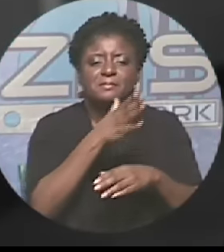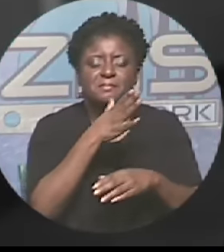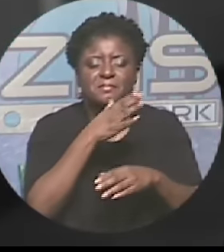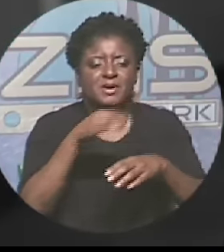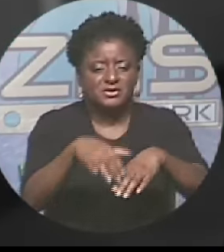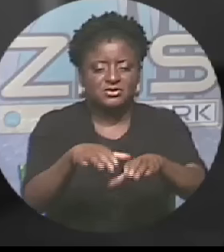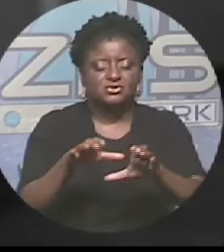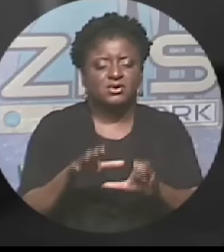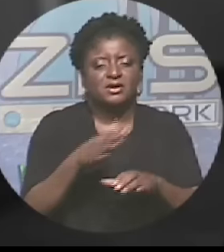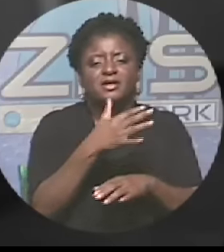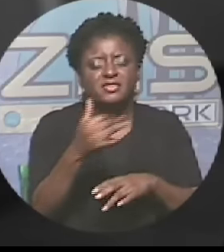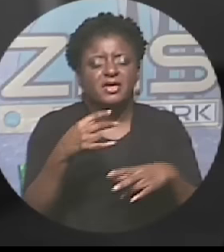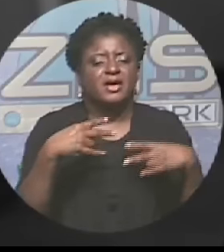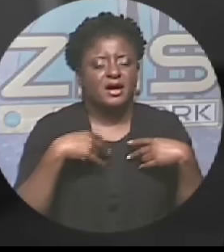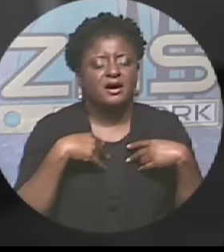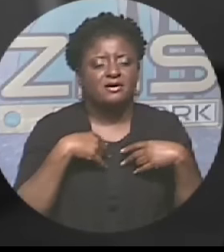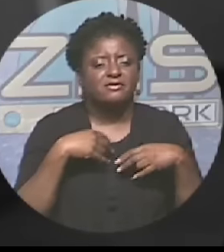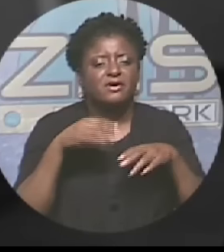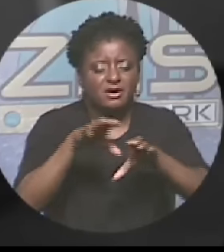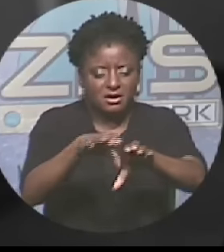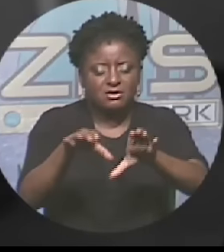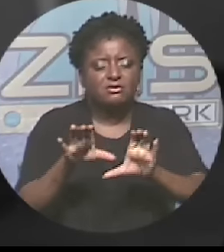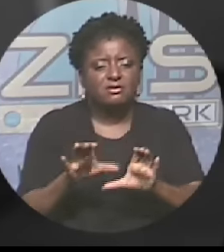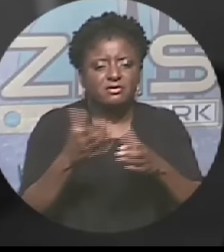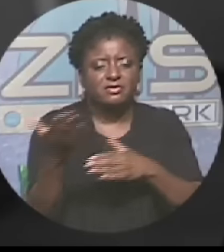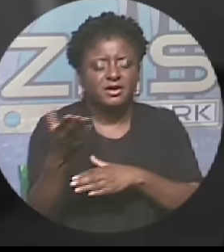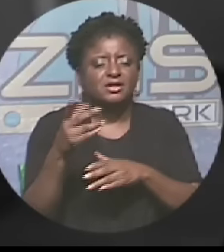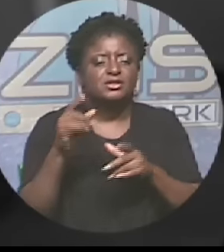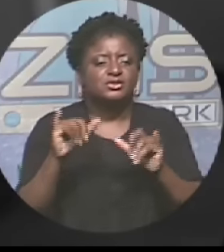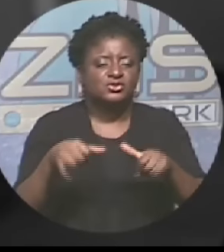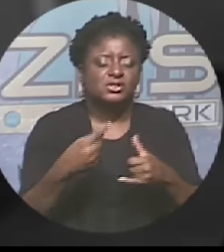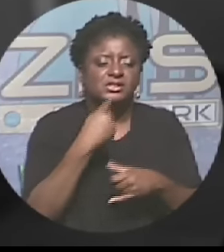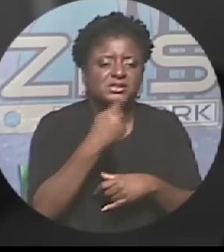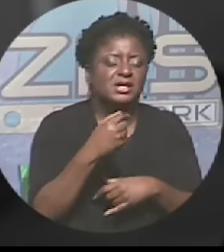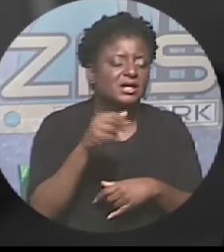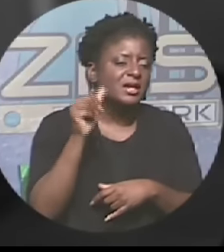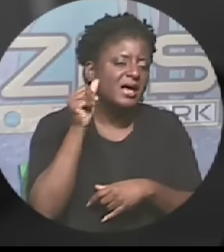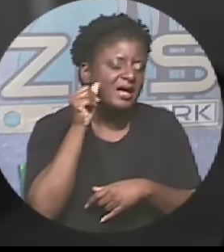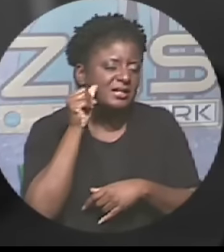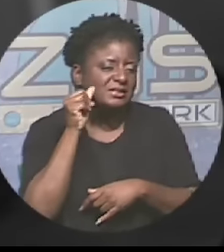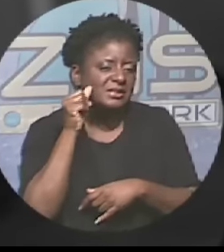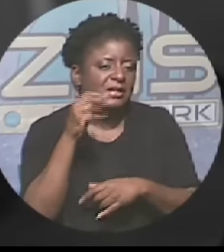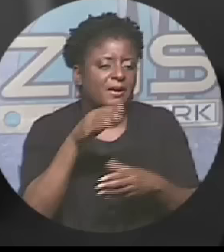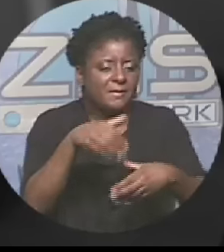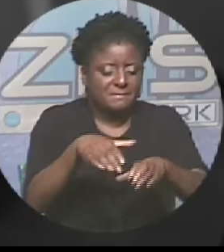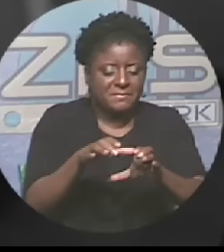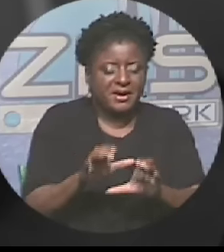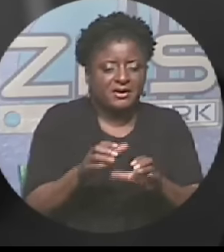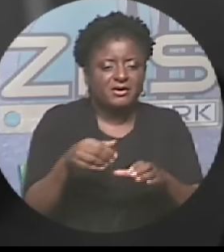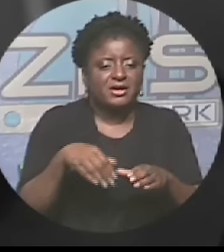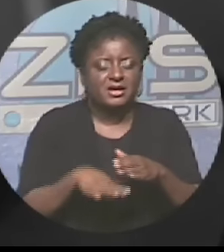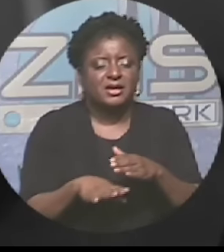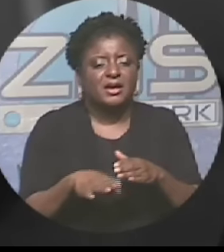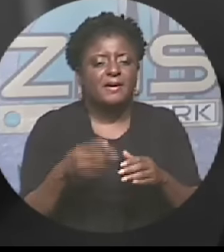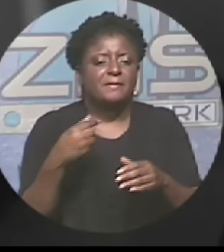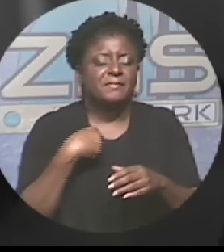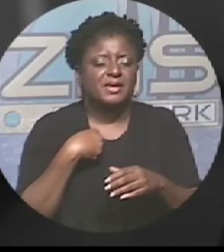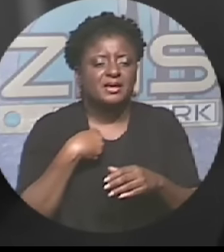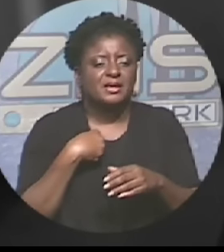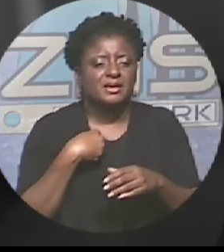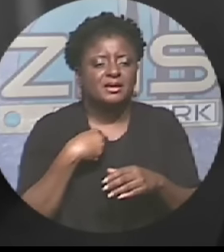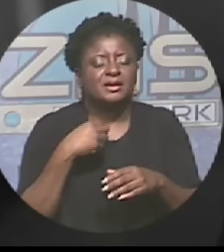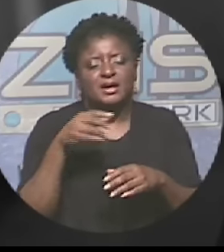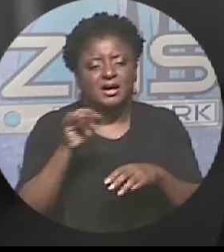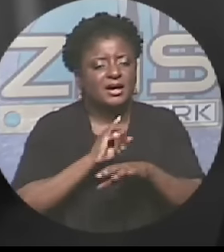There's a one plot there. Just tell Allison and bury me good in a I won't bury in no